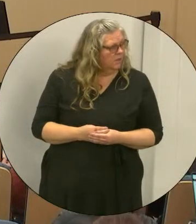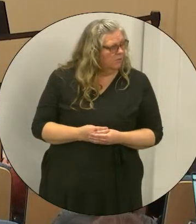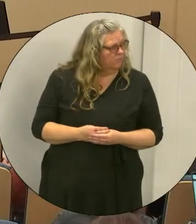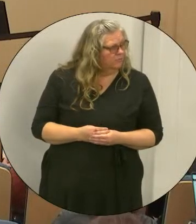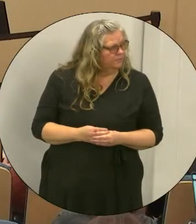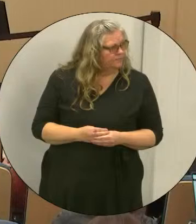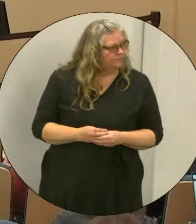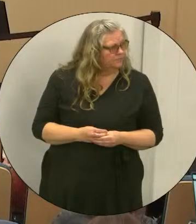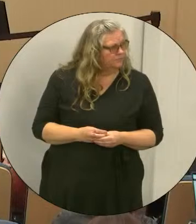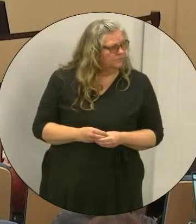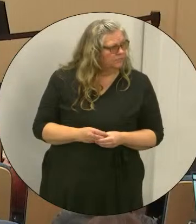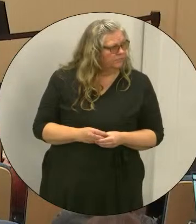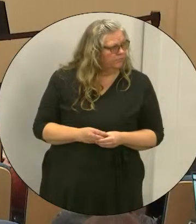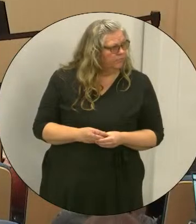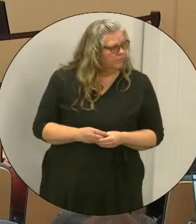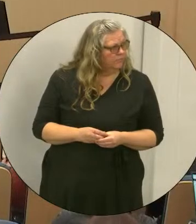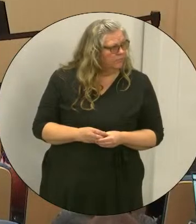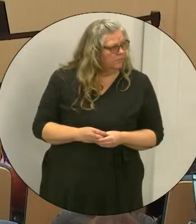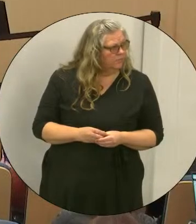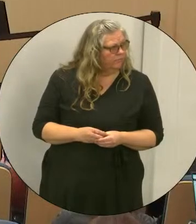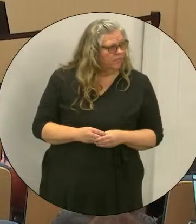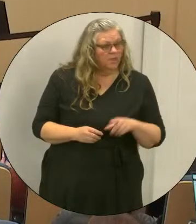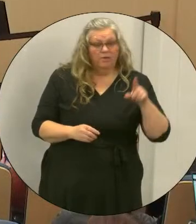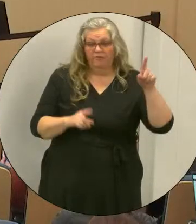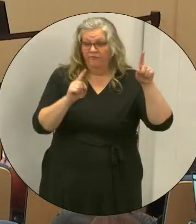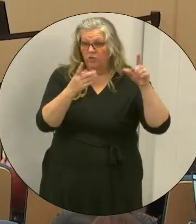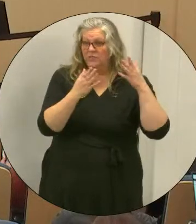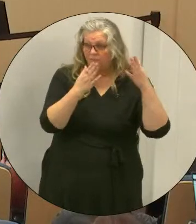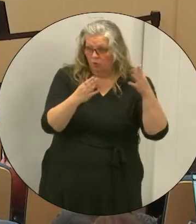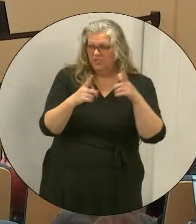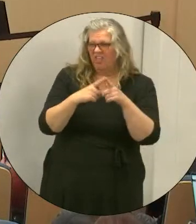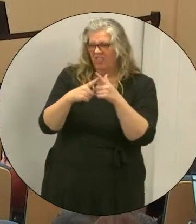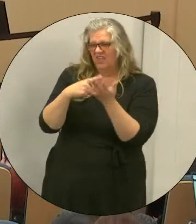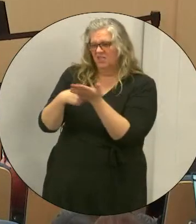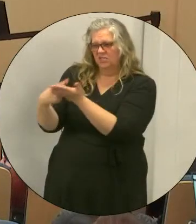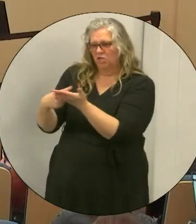motion, then we'll have discussion after the second. Okay?